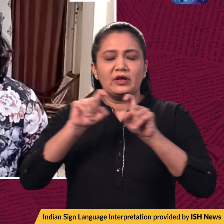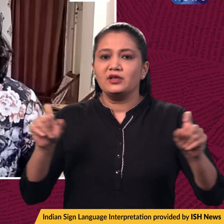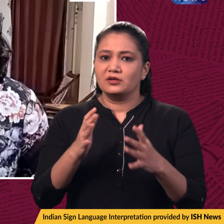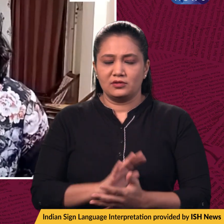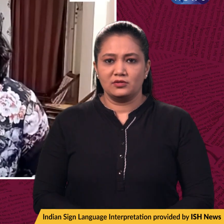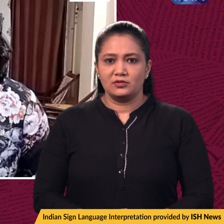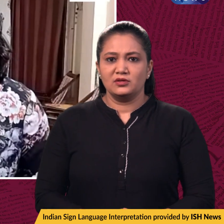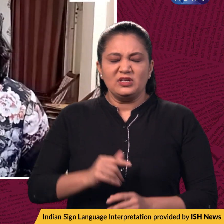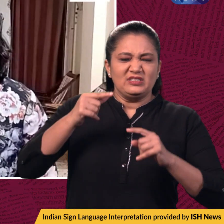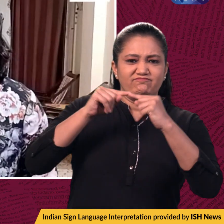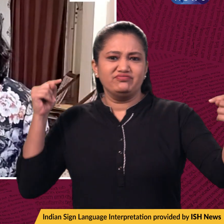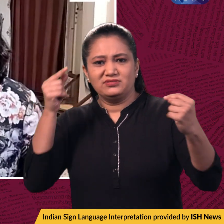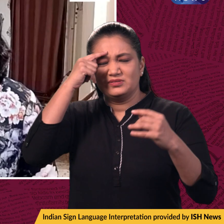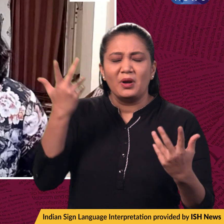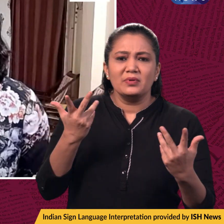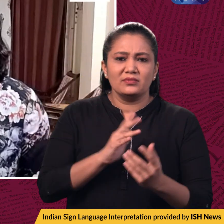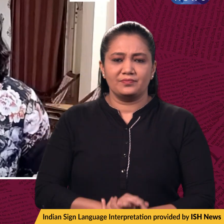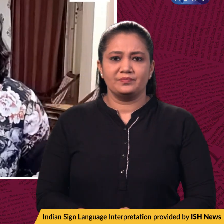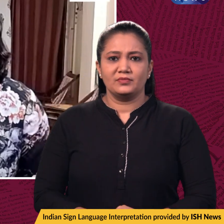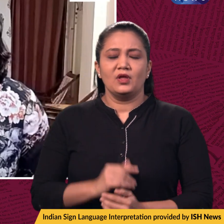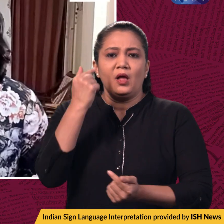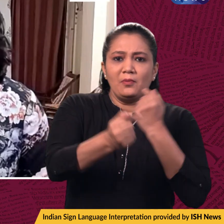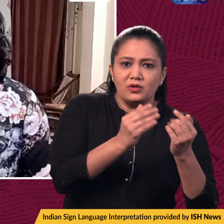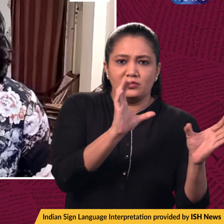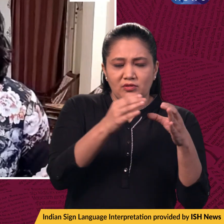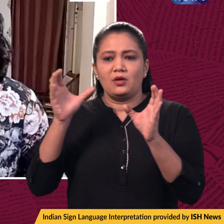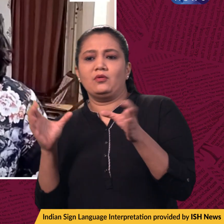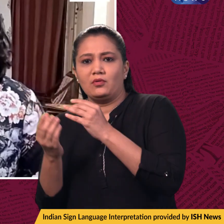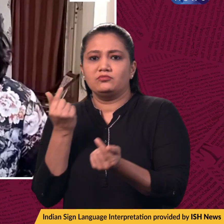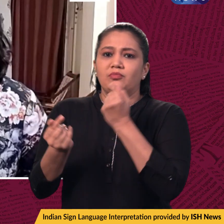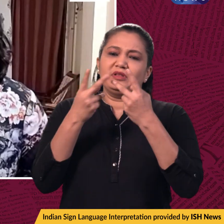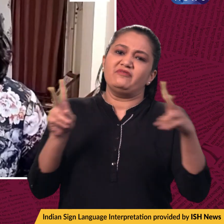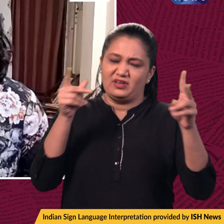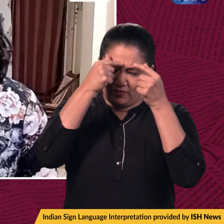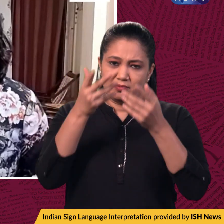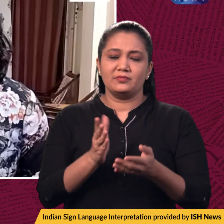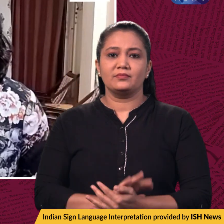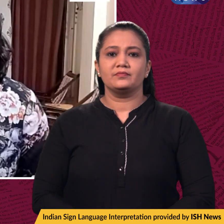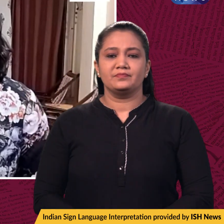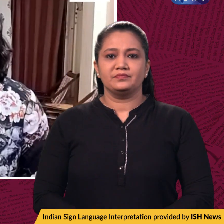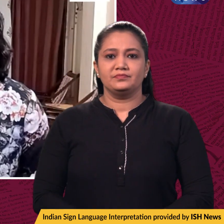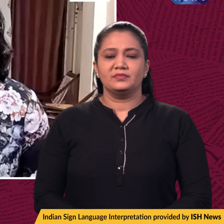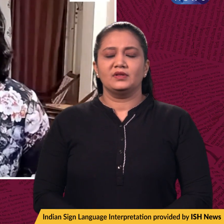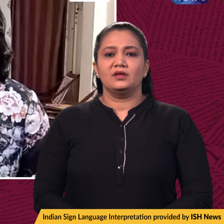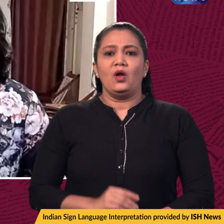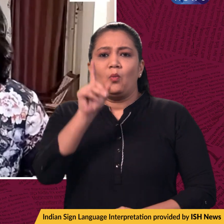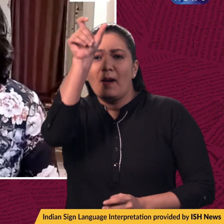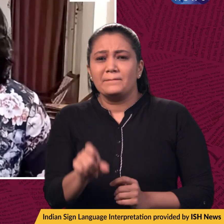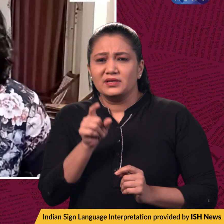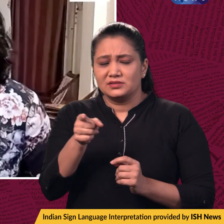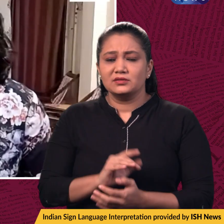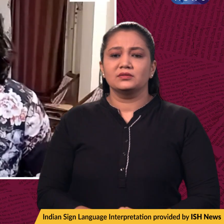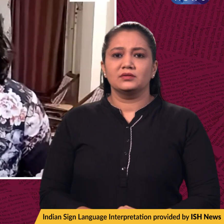The reason for the discord is two different political systems," end quote. Meanwhile, at least